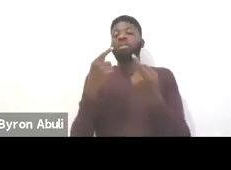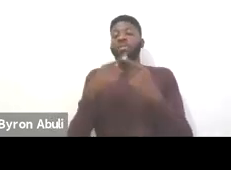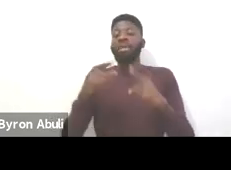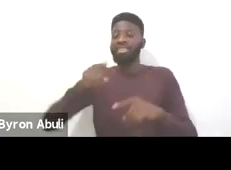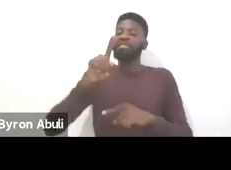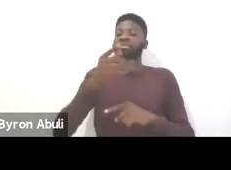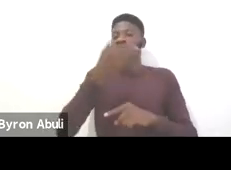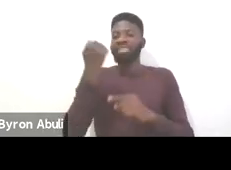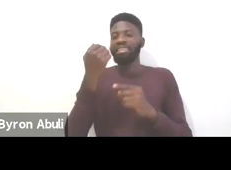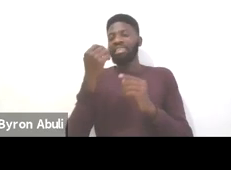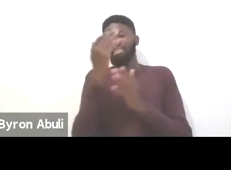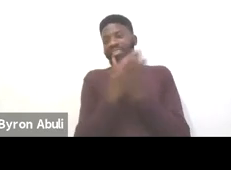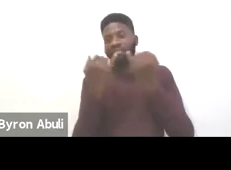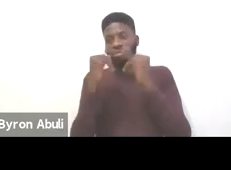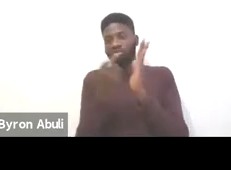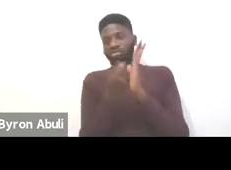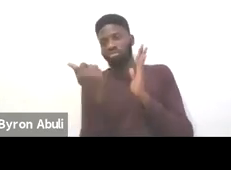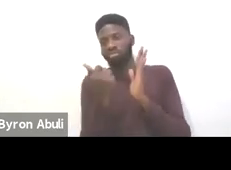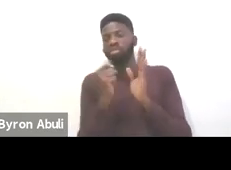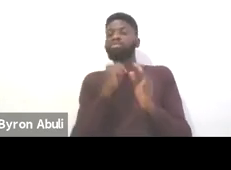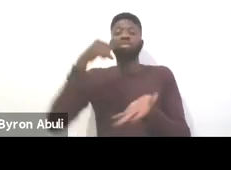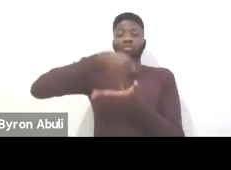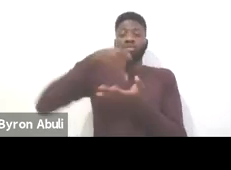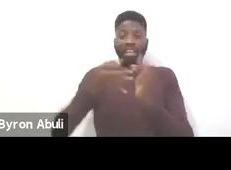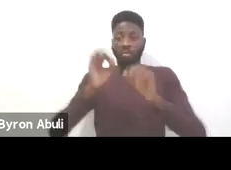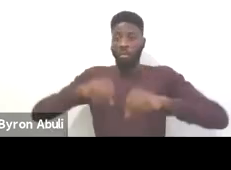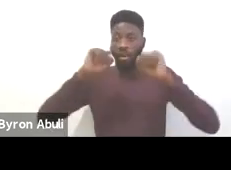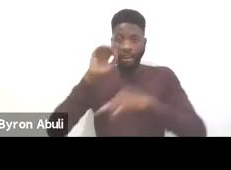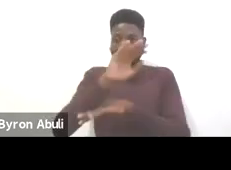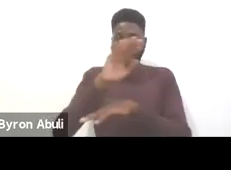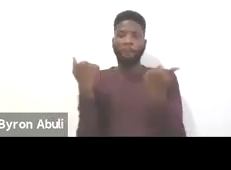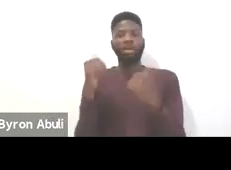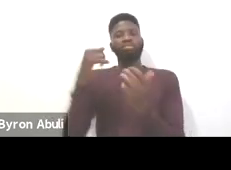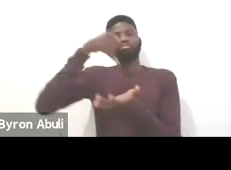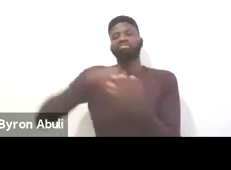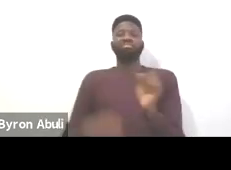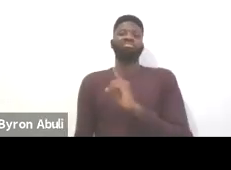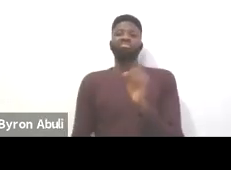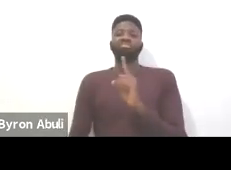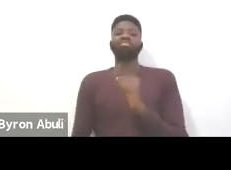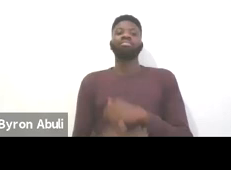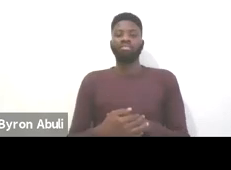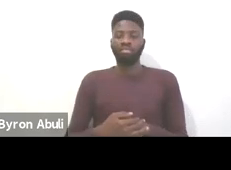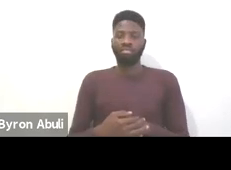details. Yeah? Don't include it if the employer has not asked you to include it. Ian, you can go ahead.